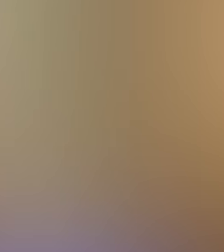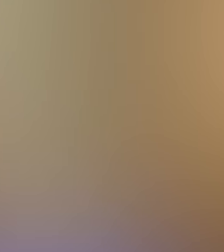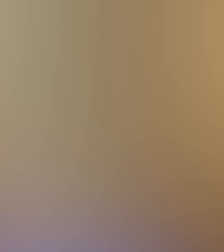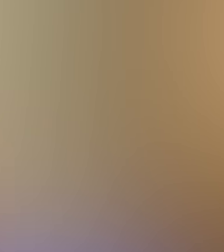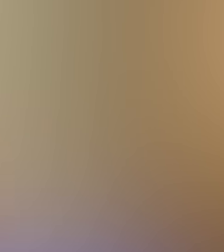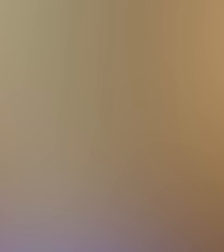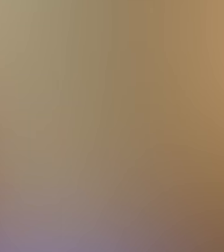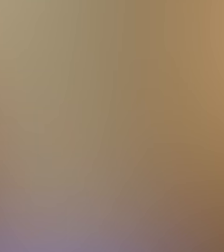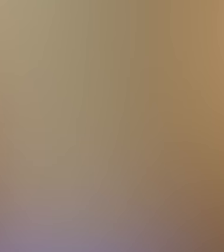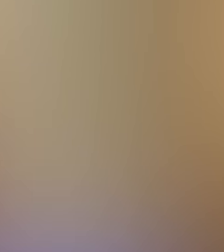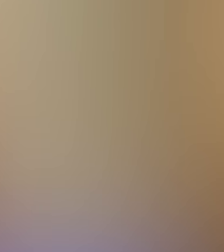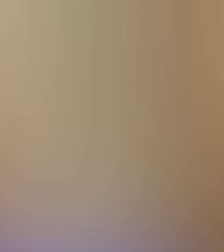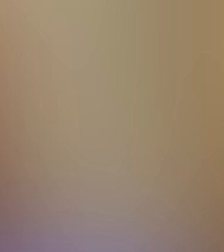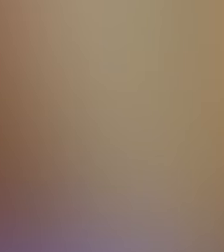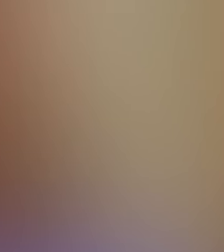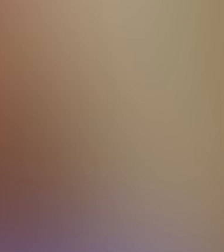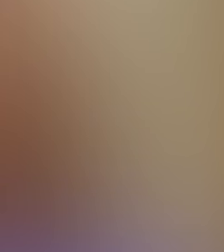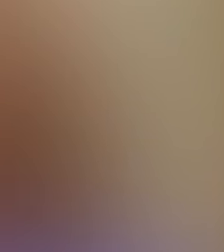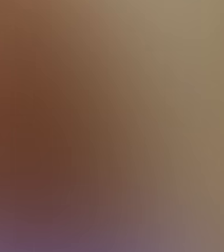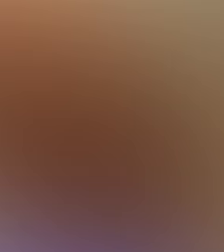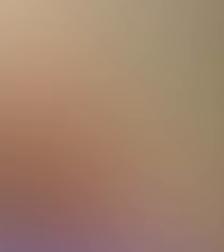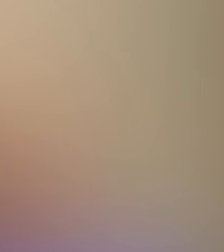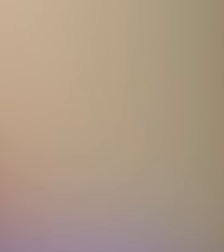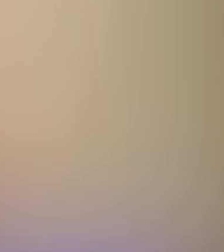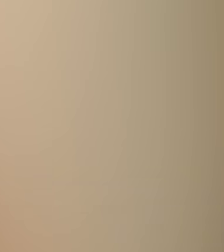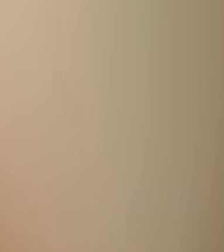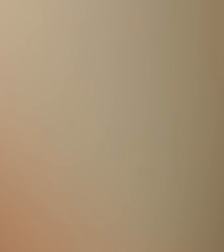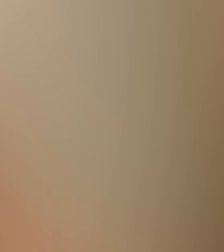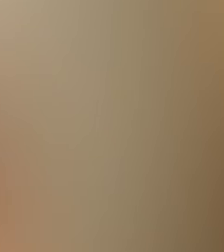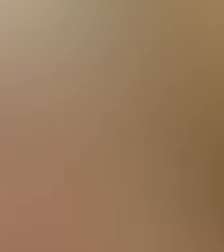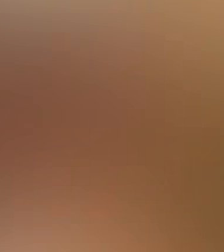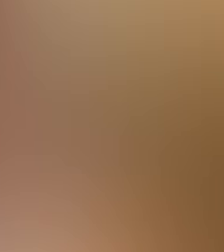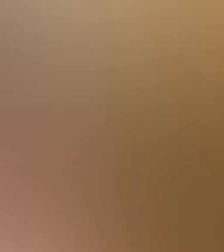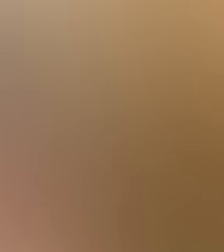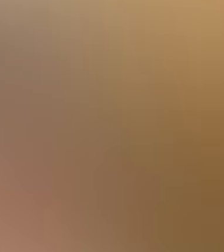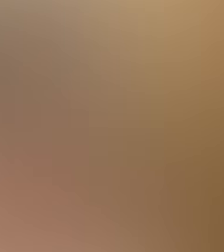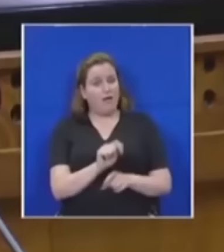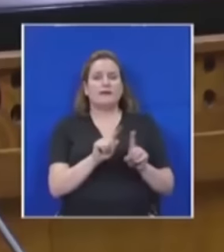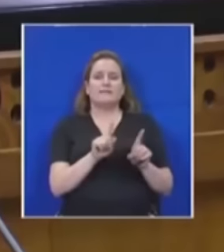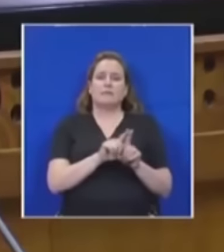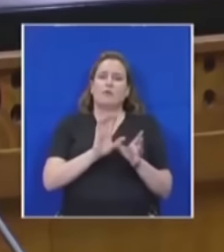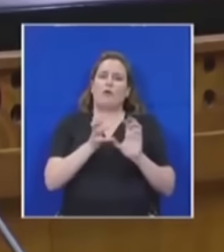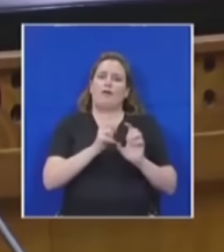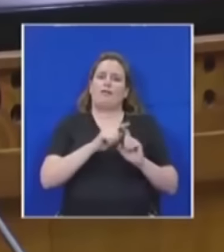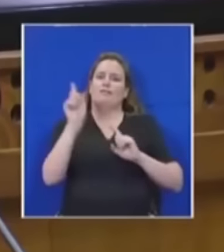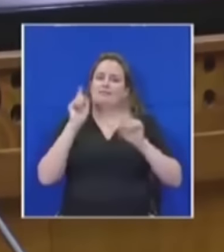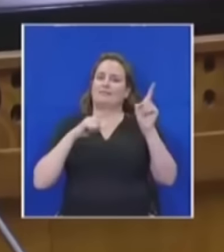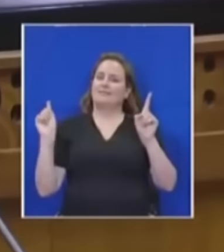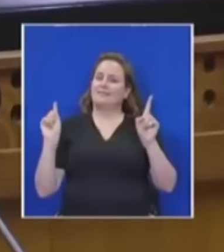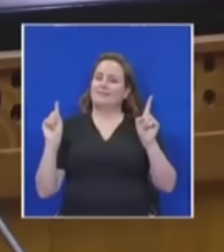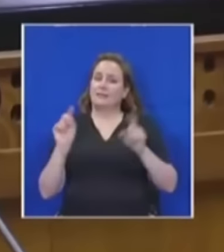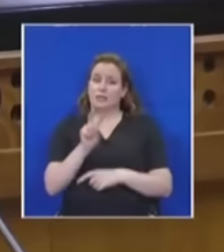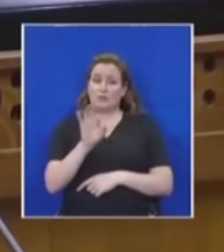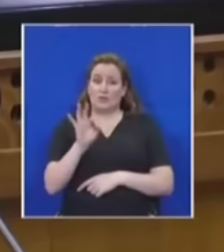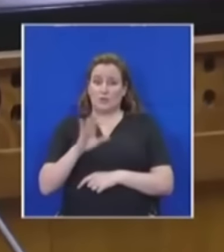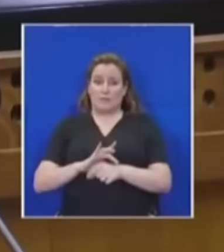está la mitad del salario de un médico. En un bolsillo. En un mes. En un mes. Aquí. There's 23 medical